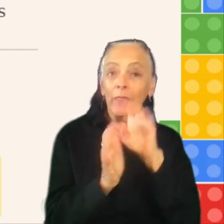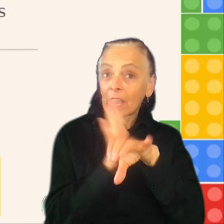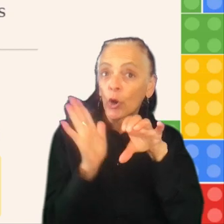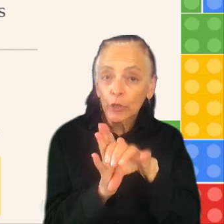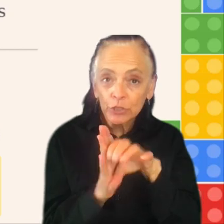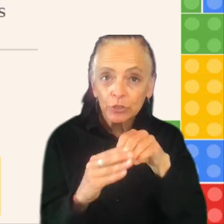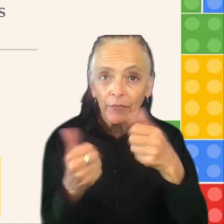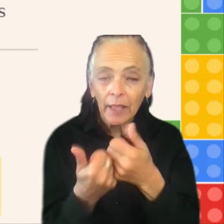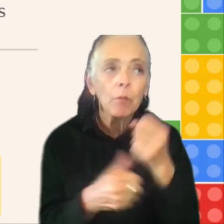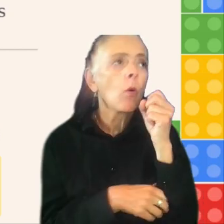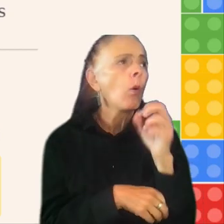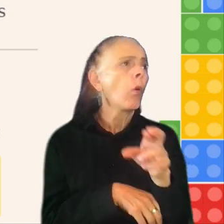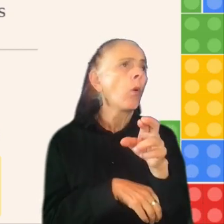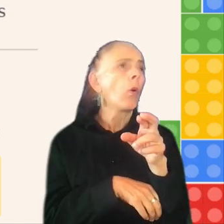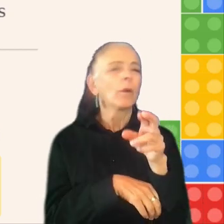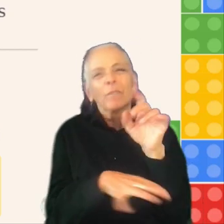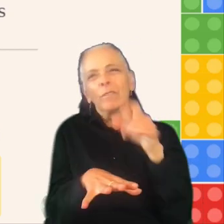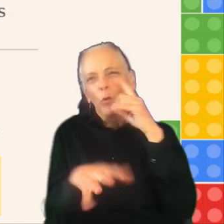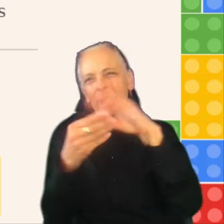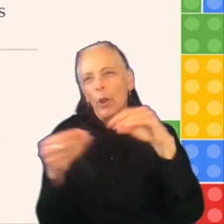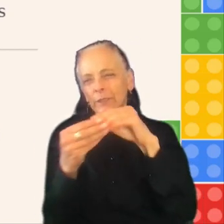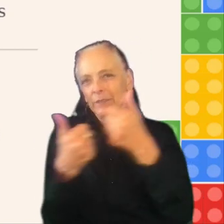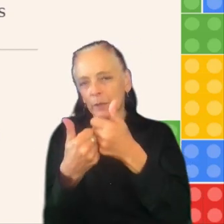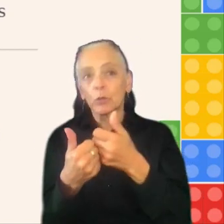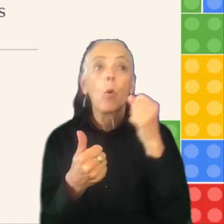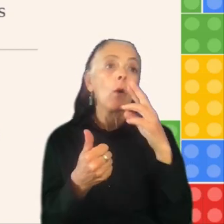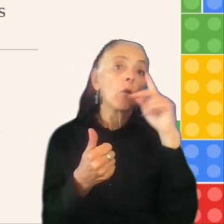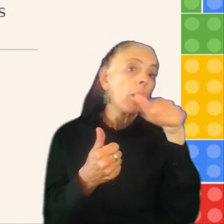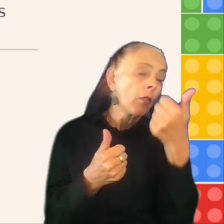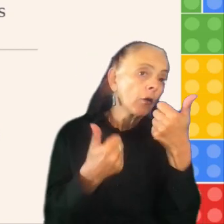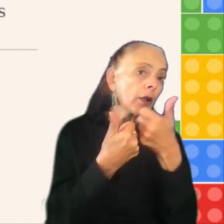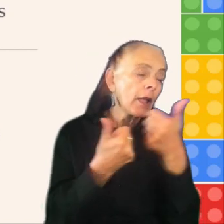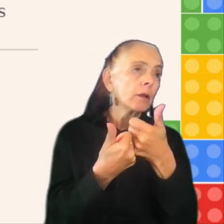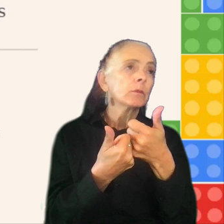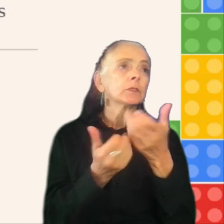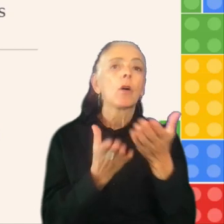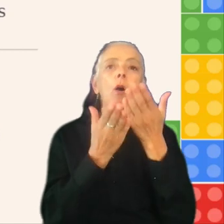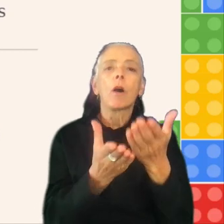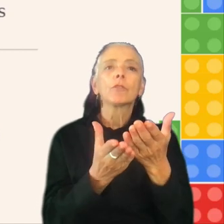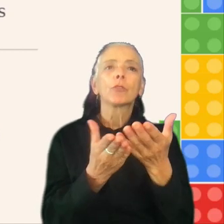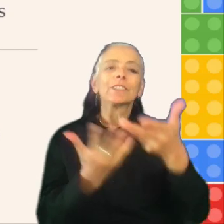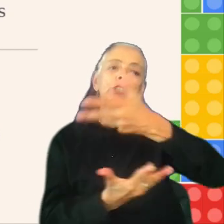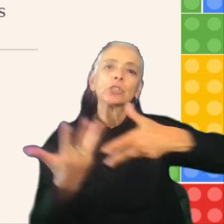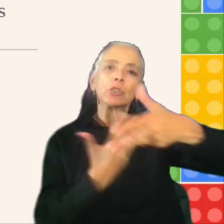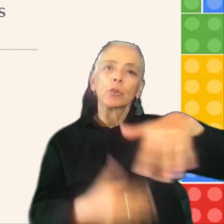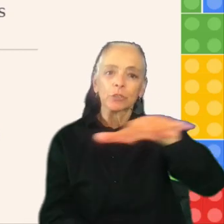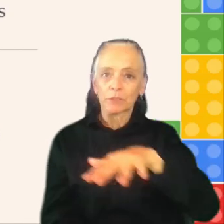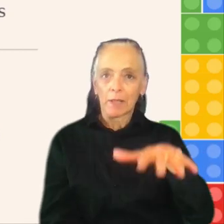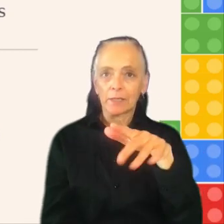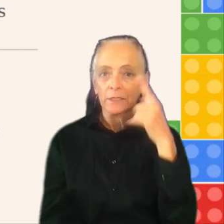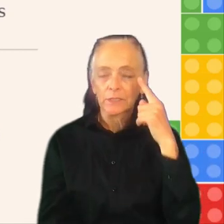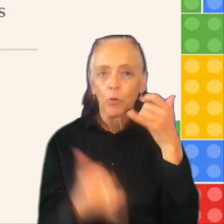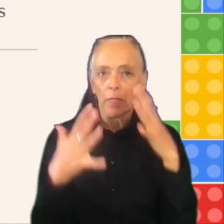to the characters in the game, or for not necessarily narrative games, but other games, offering social spaces for players